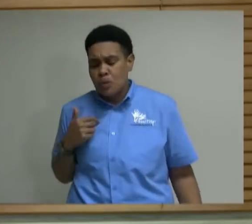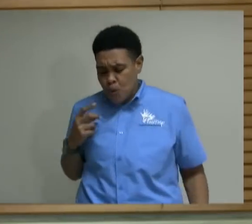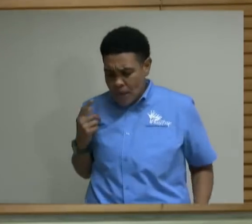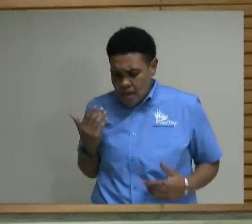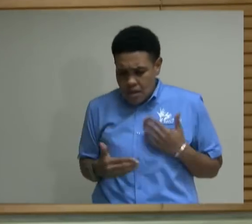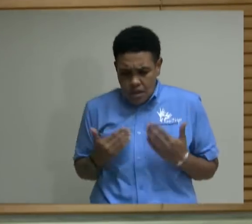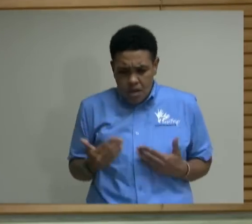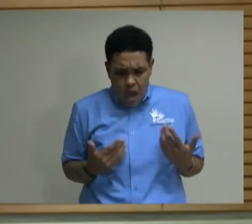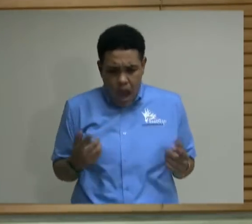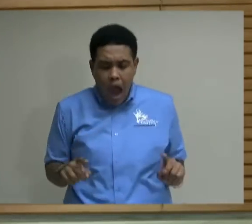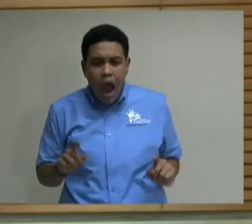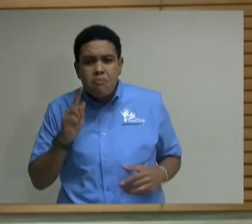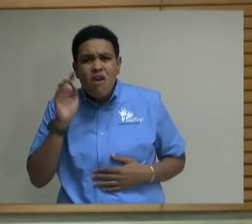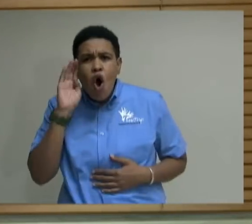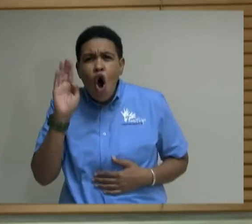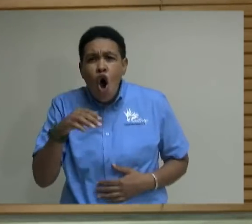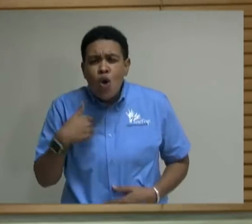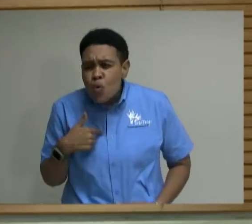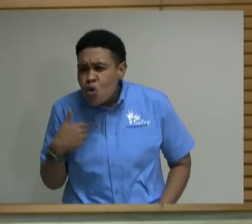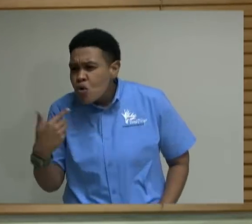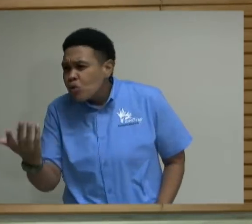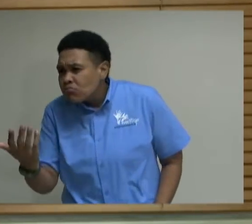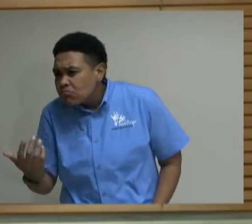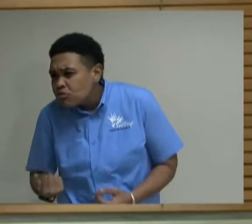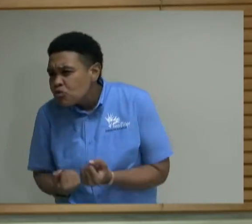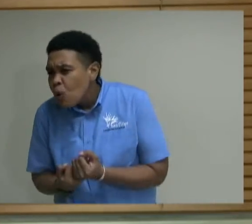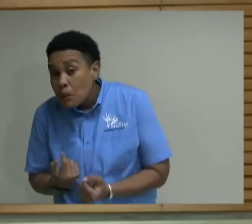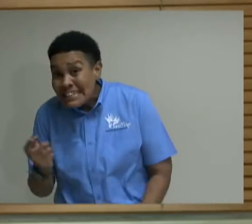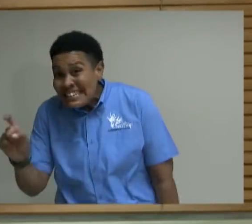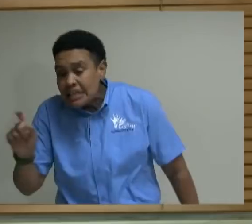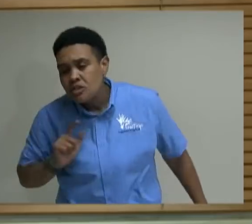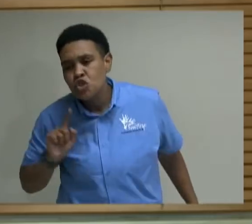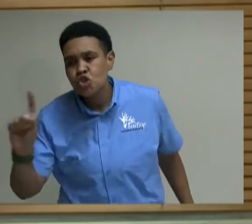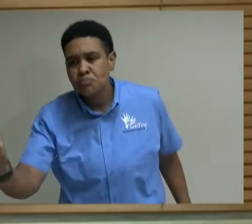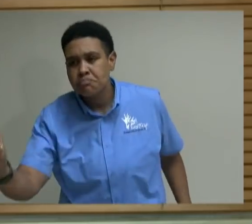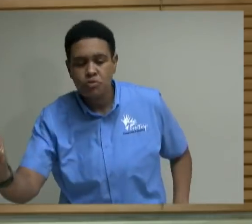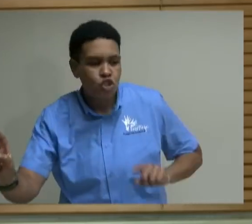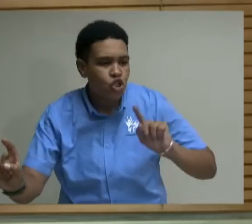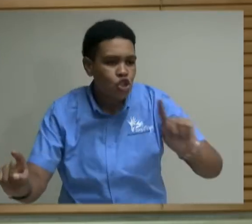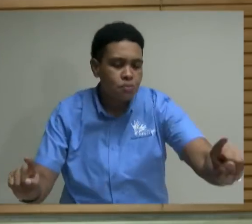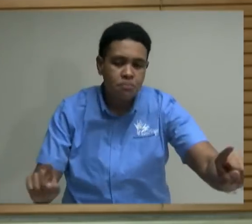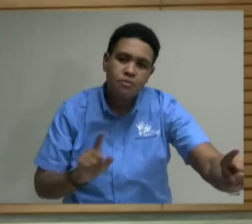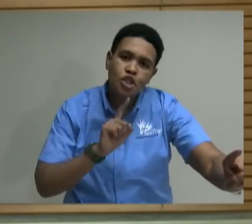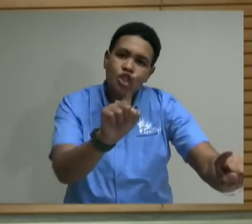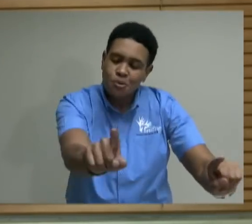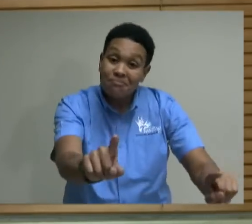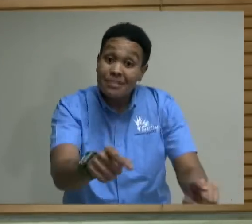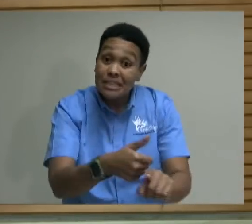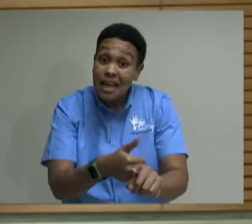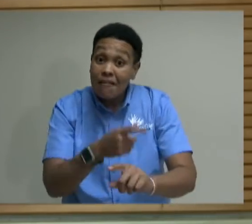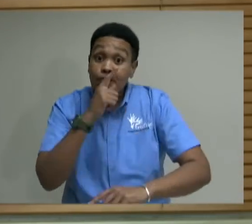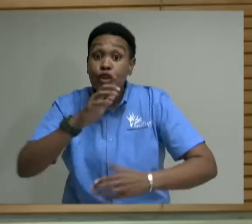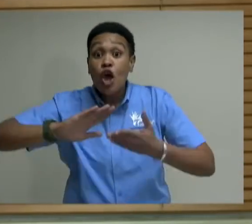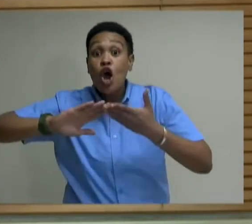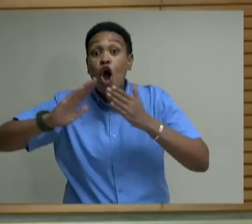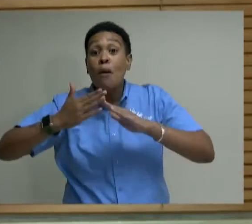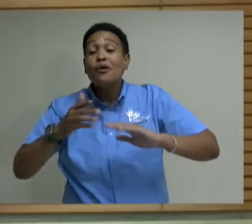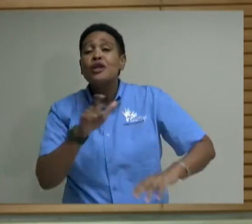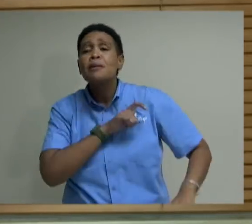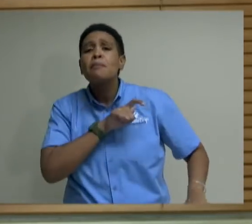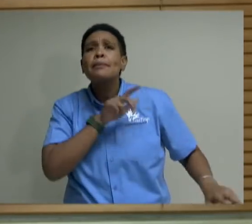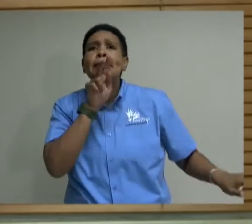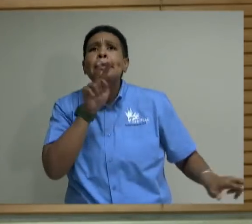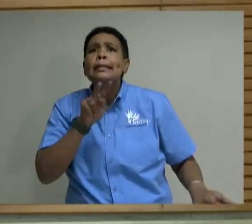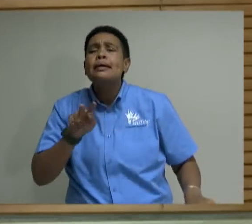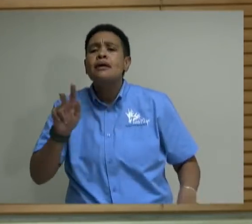quickly, albeit we go and give some support. And community policing, it is not happening in a great